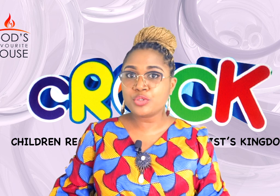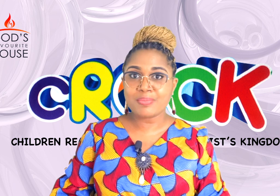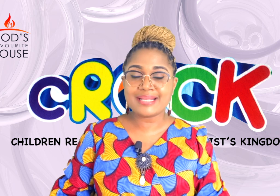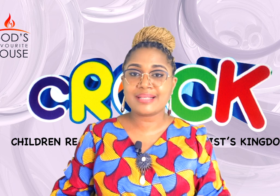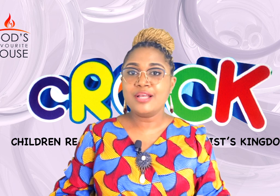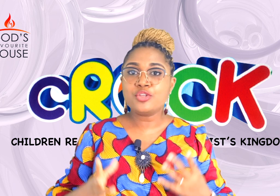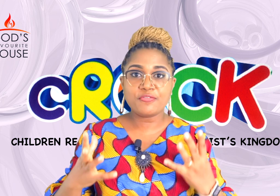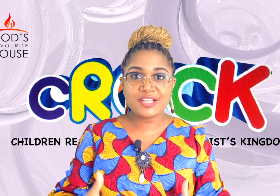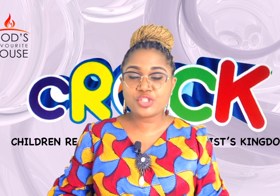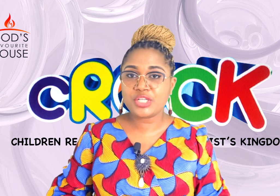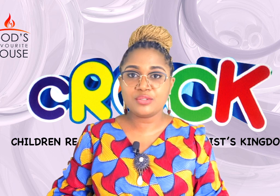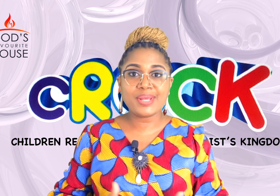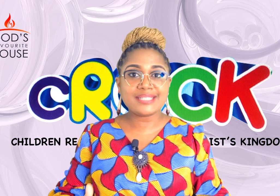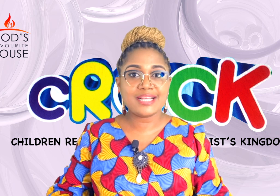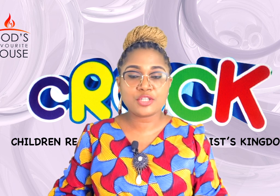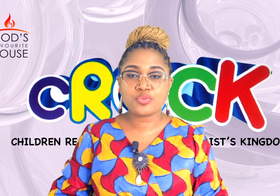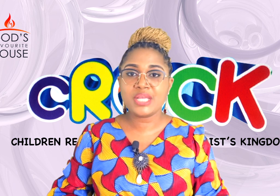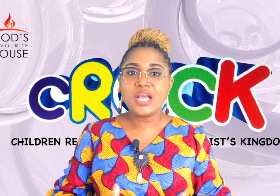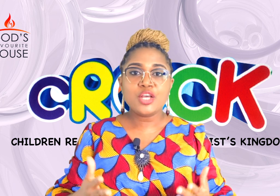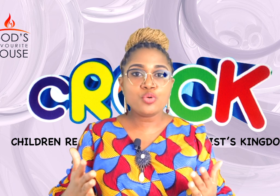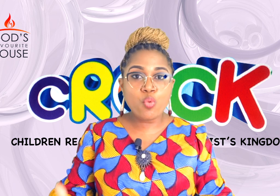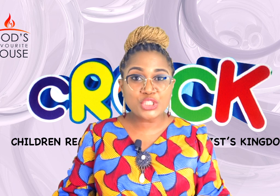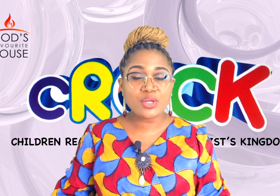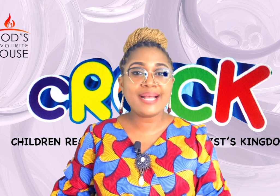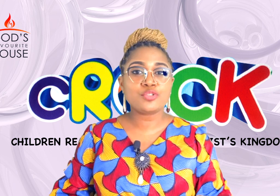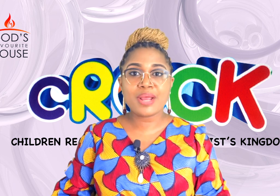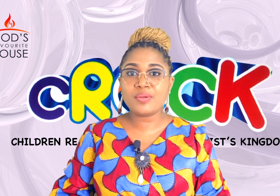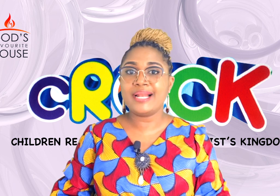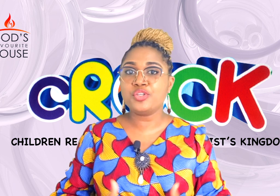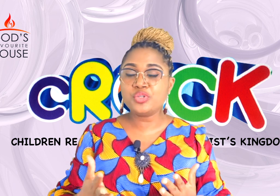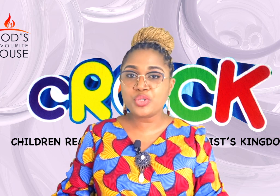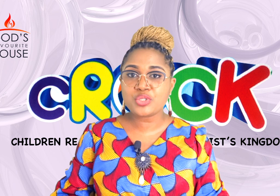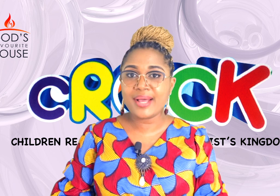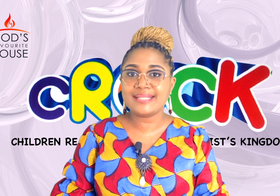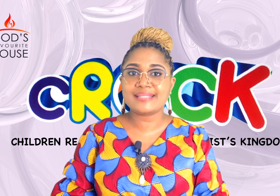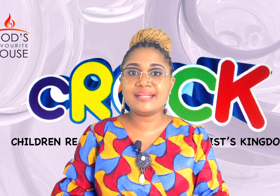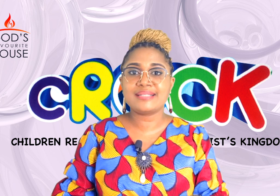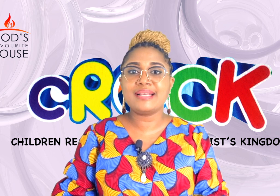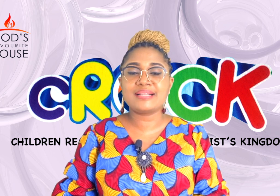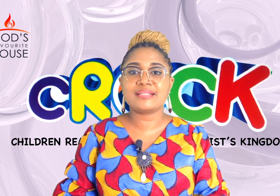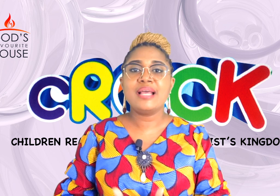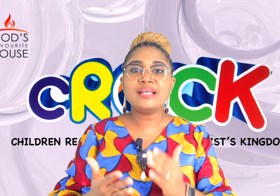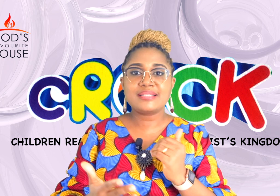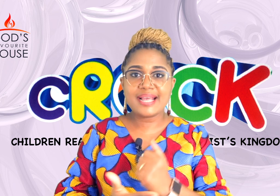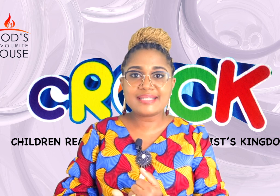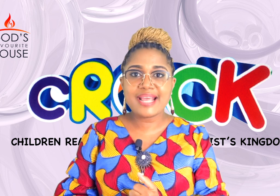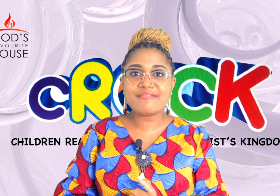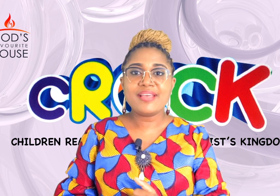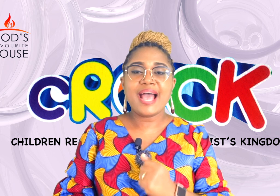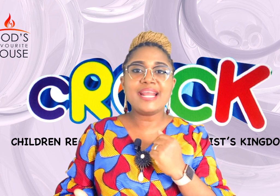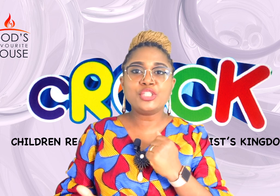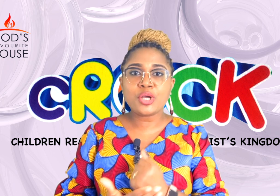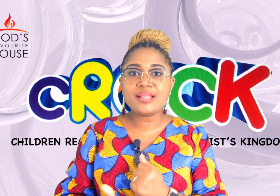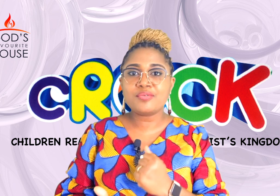wear your nose mask, your face shield when it's necessary. You wash your hands regularly. You use your hand sanitizers. Stay